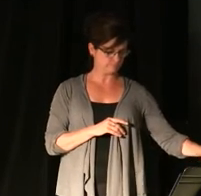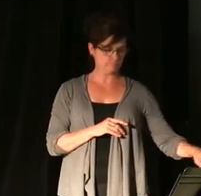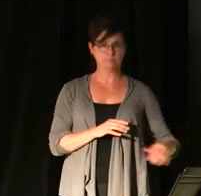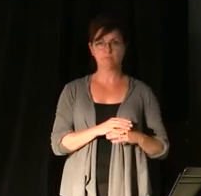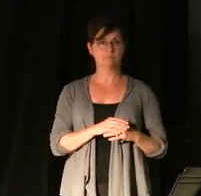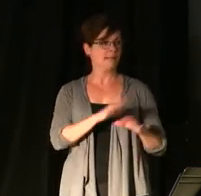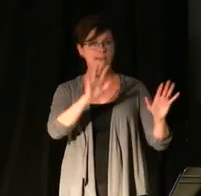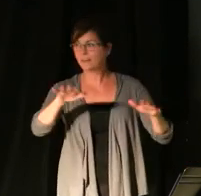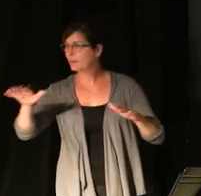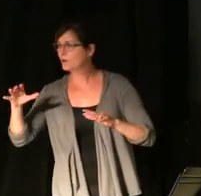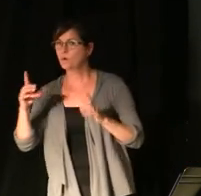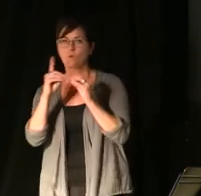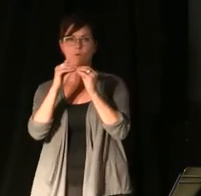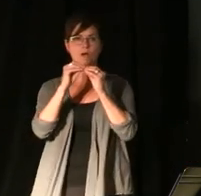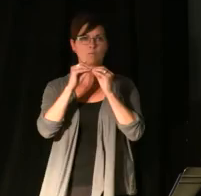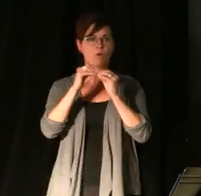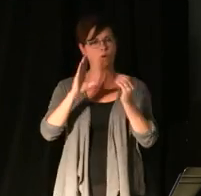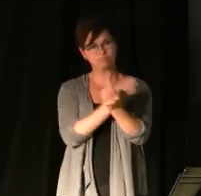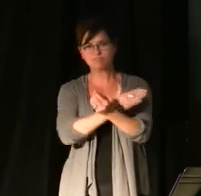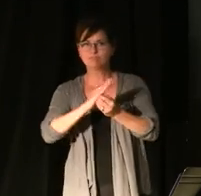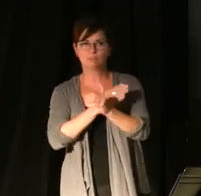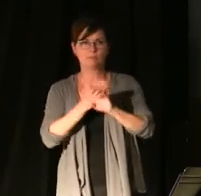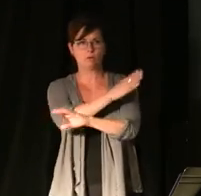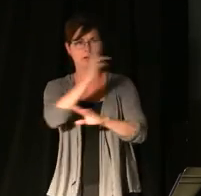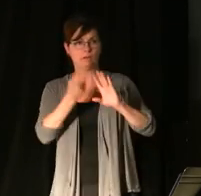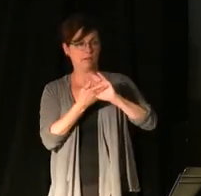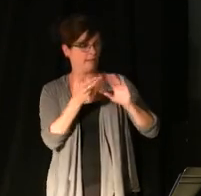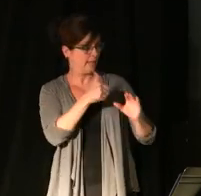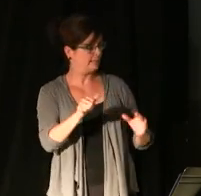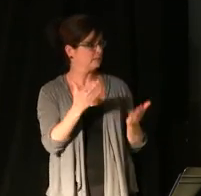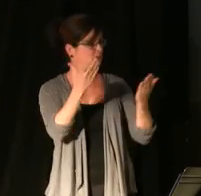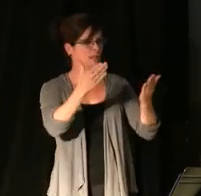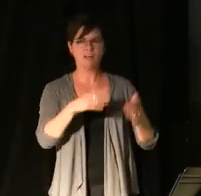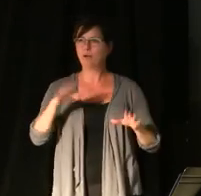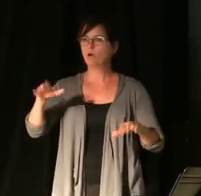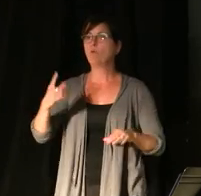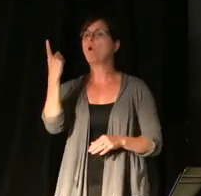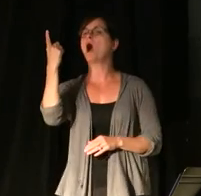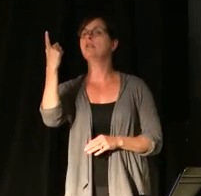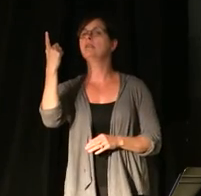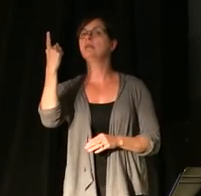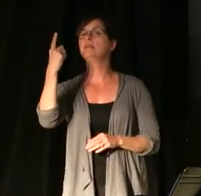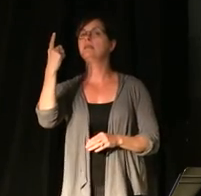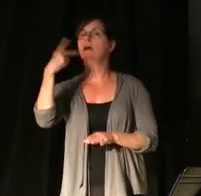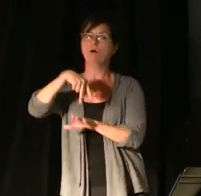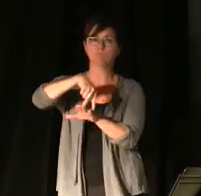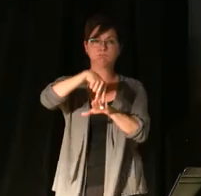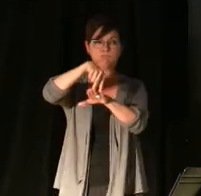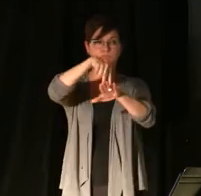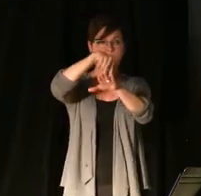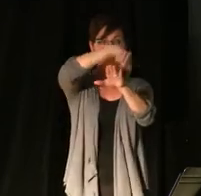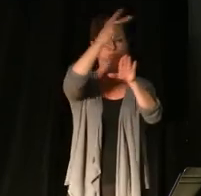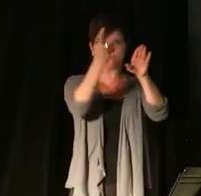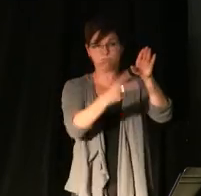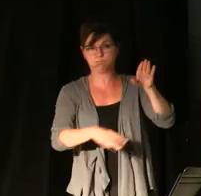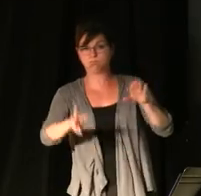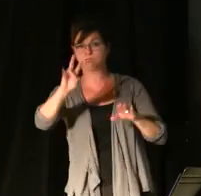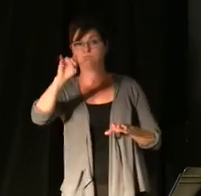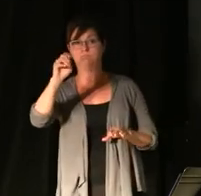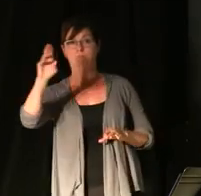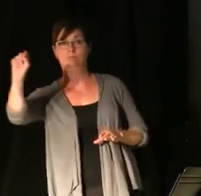Hey guys, let's do one more jam before we go to bed. Just one. Whoa, wipe out!